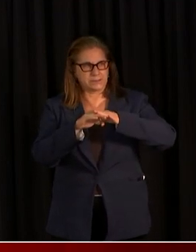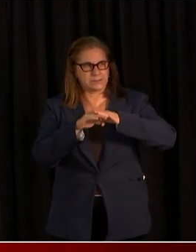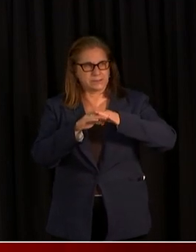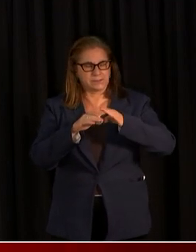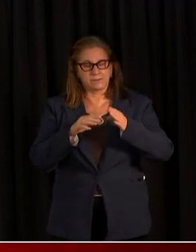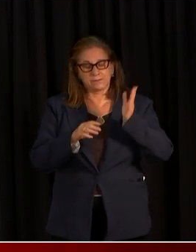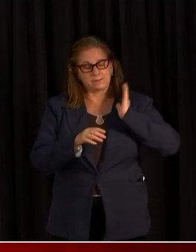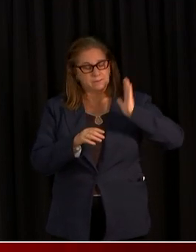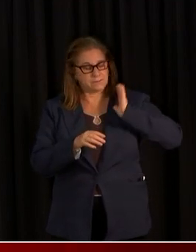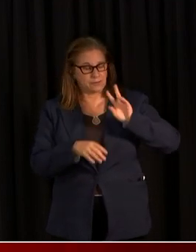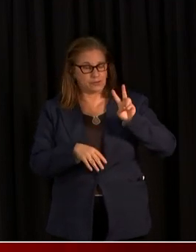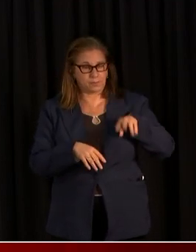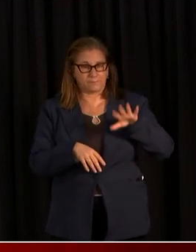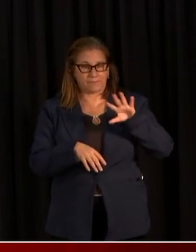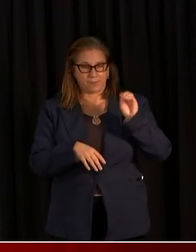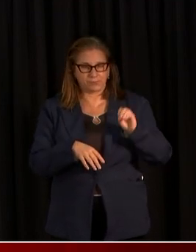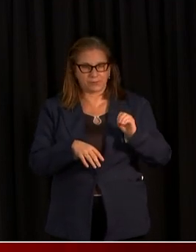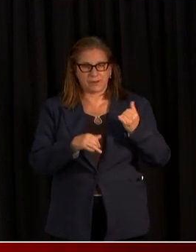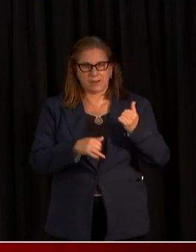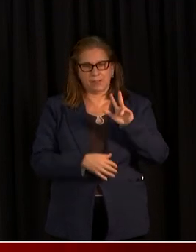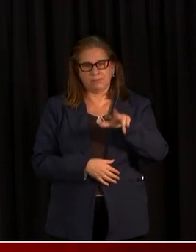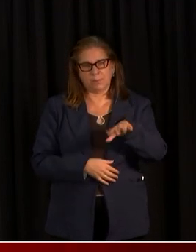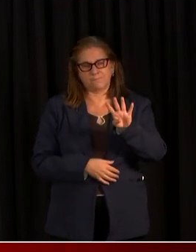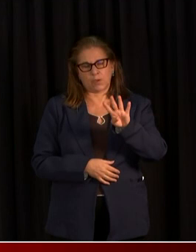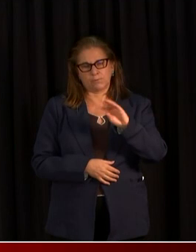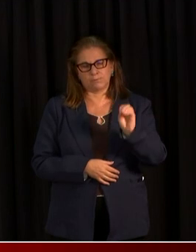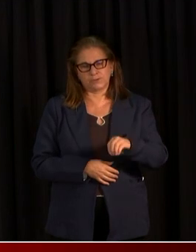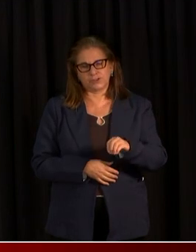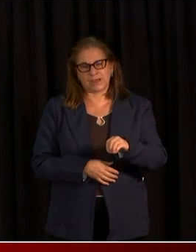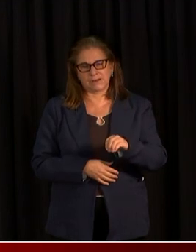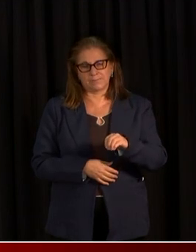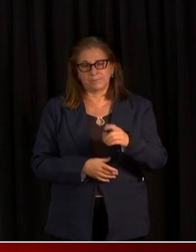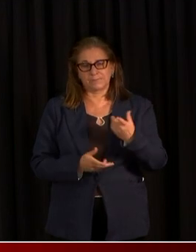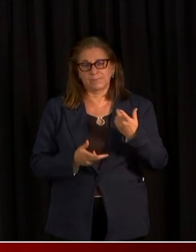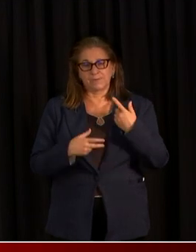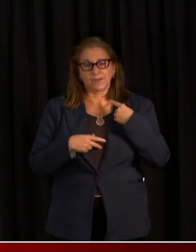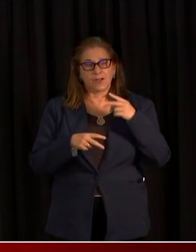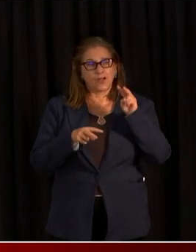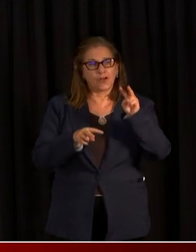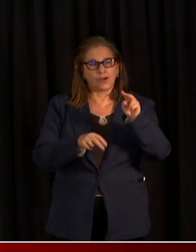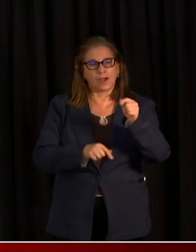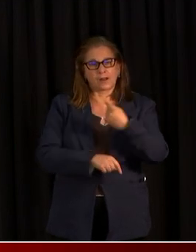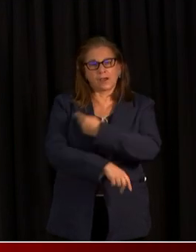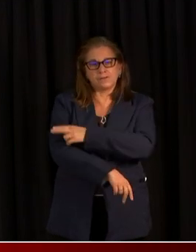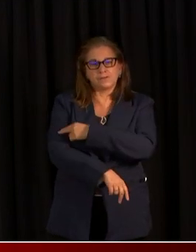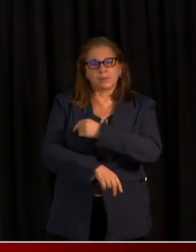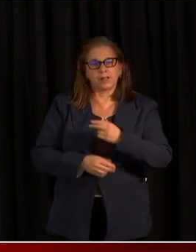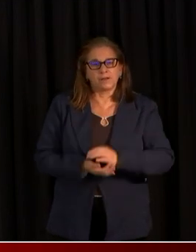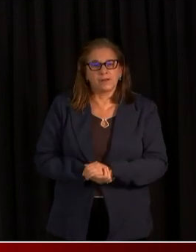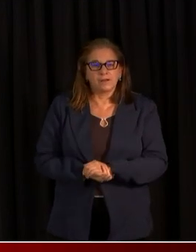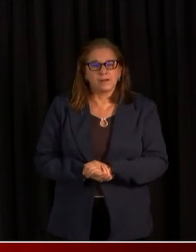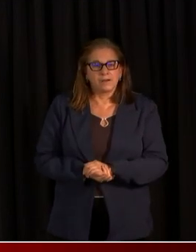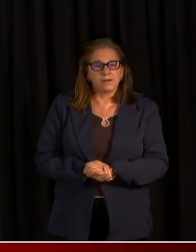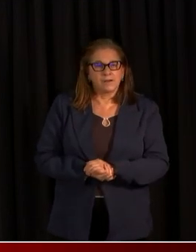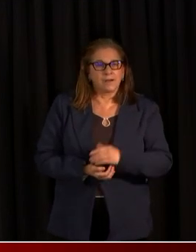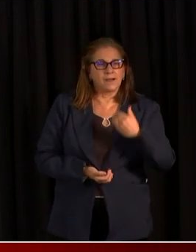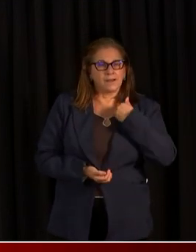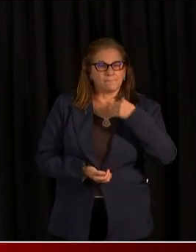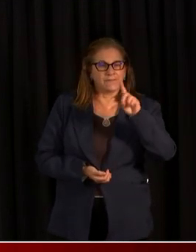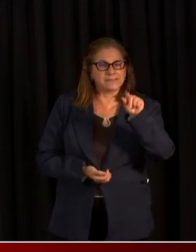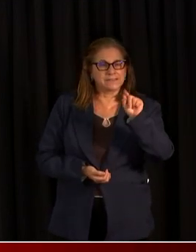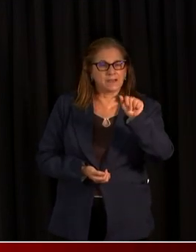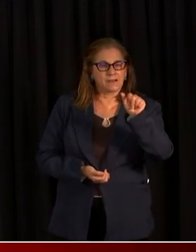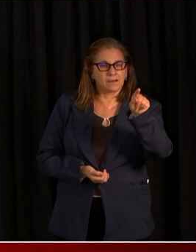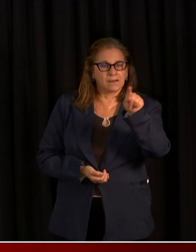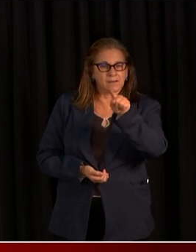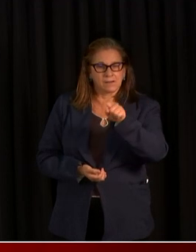should be noted that when you look at hospitalization data, I always want to make sure I give this caveat. The hospitalization data that we publish on